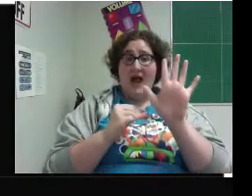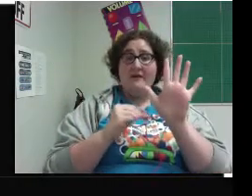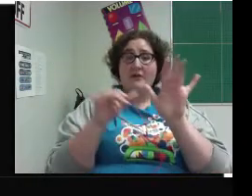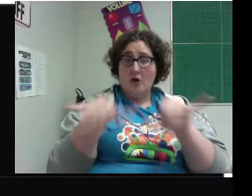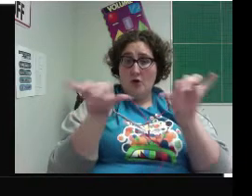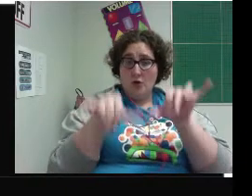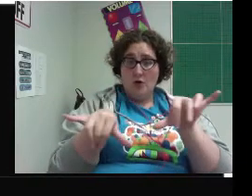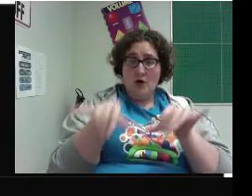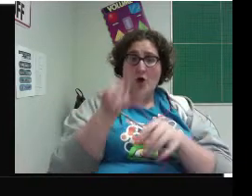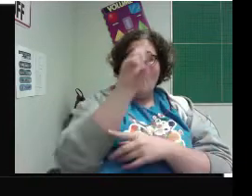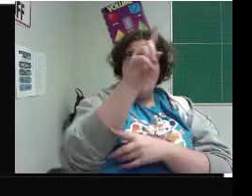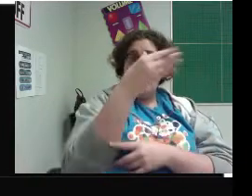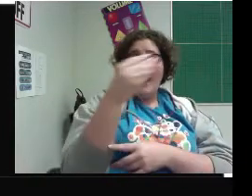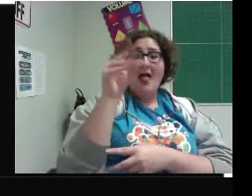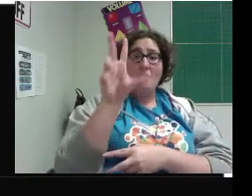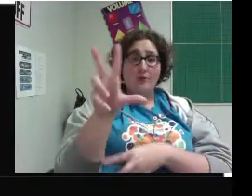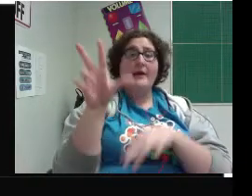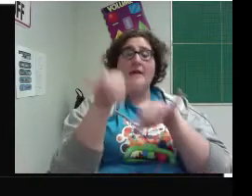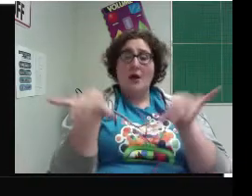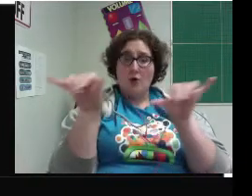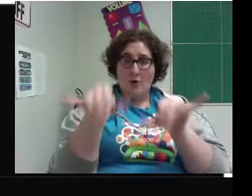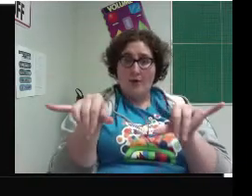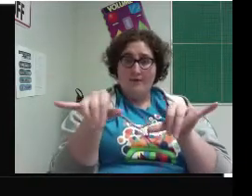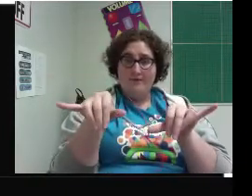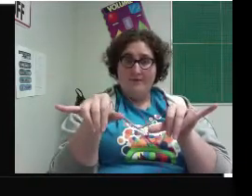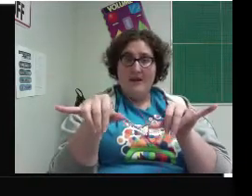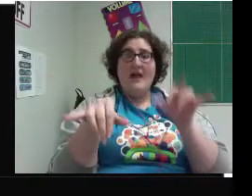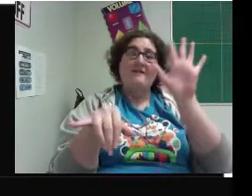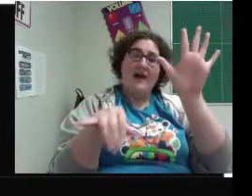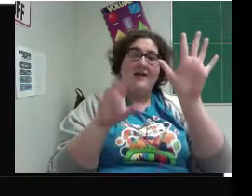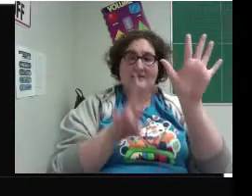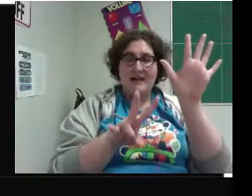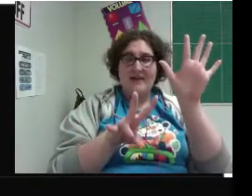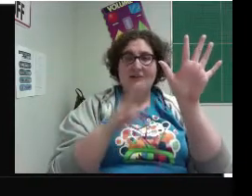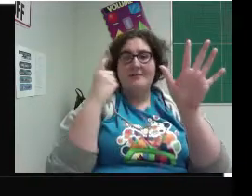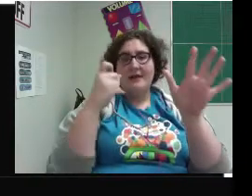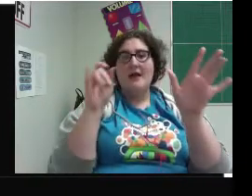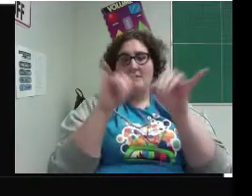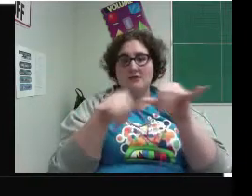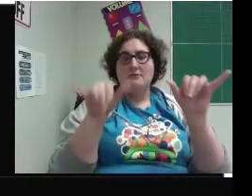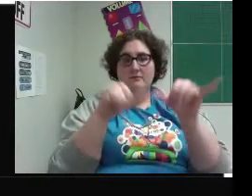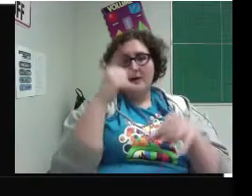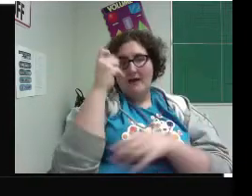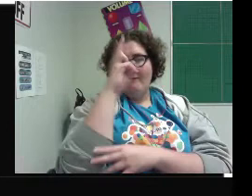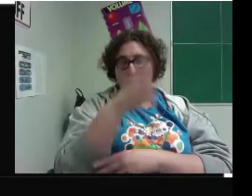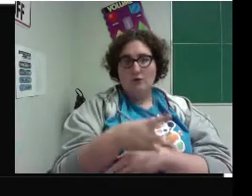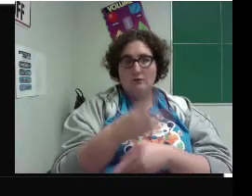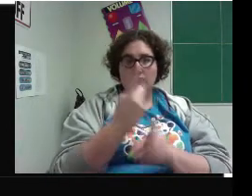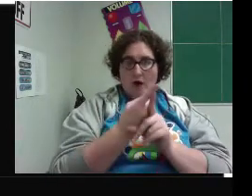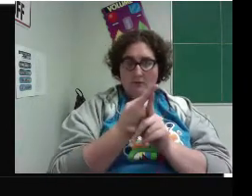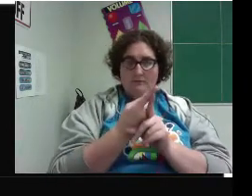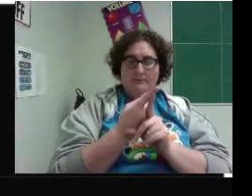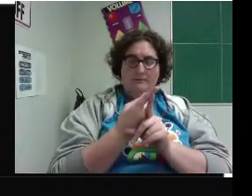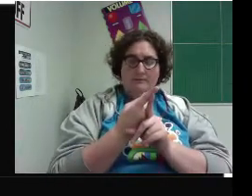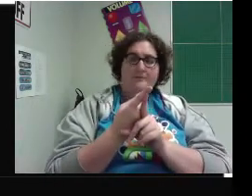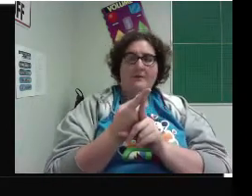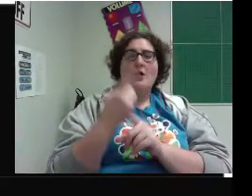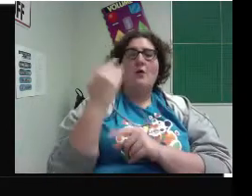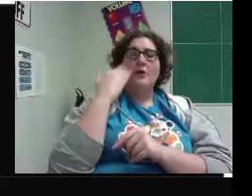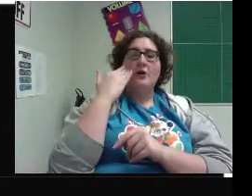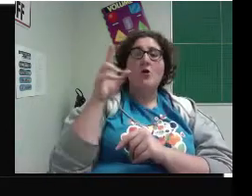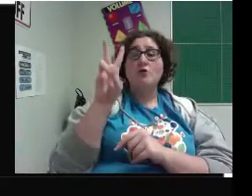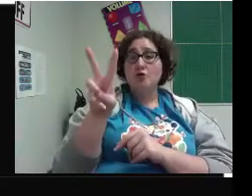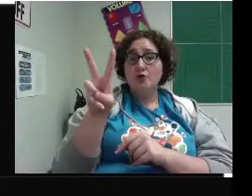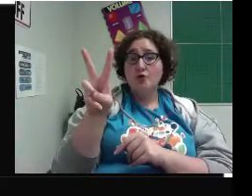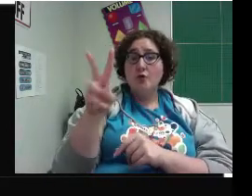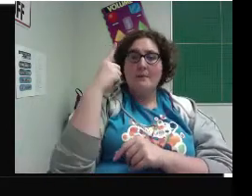angle 1 was congruent to angle 3 because of vertical angles, and 5 and 7 are congruent because of vertical angles. We also said that we knew angle 2